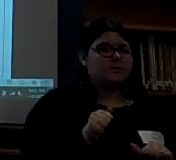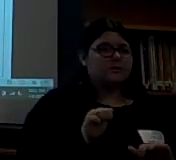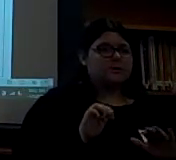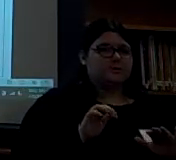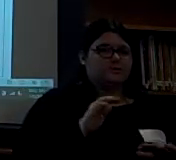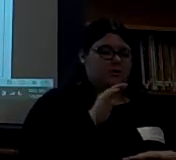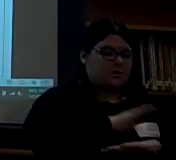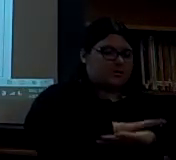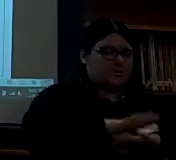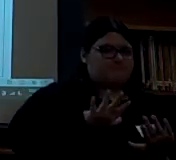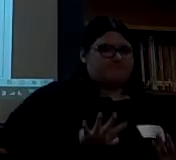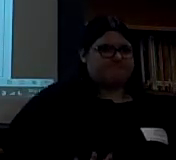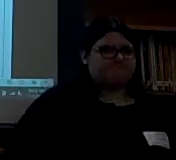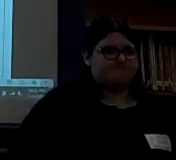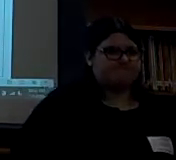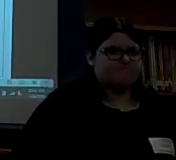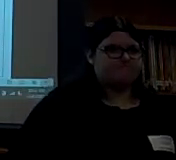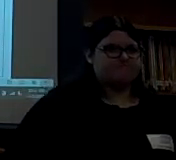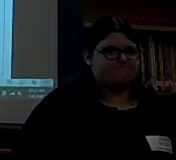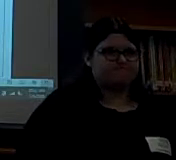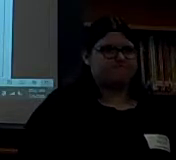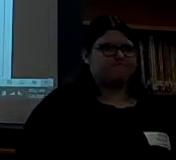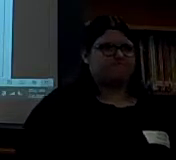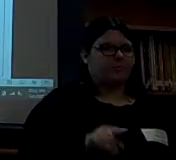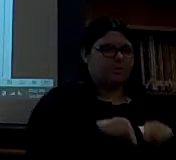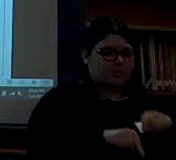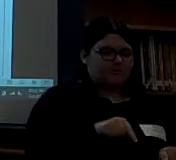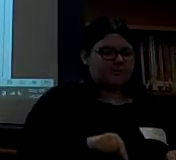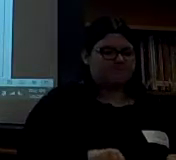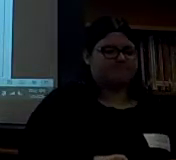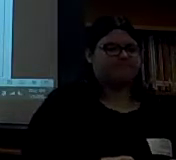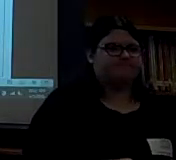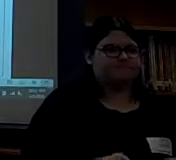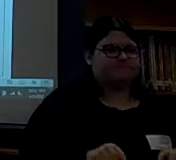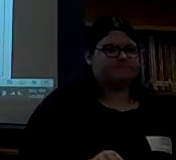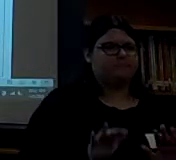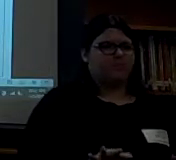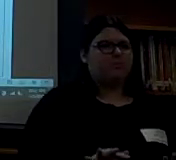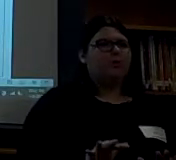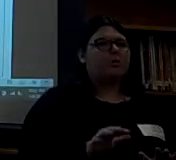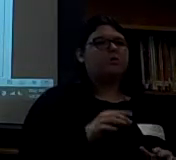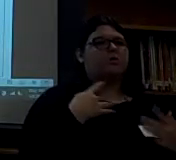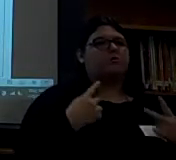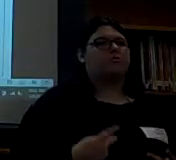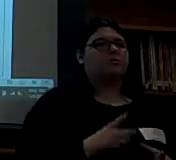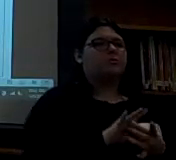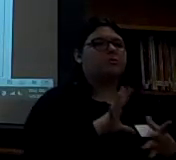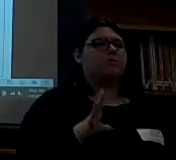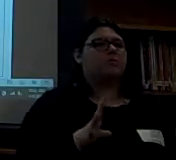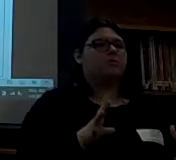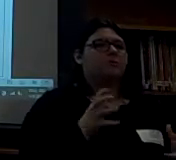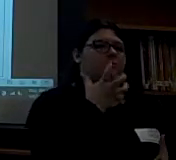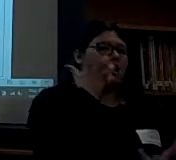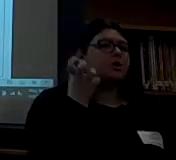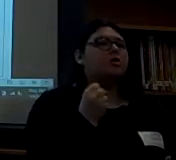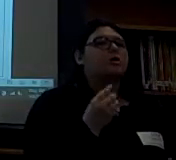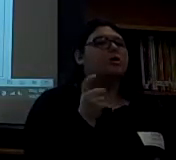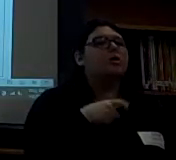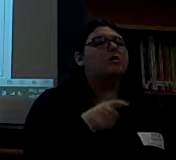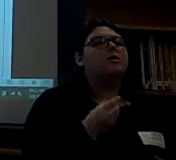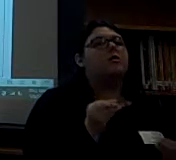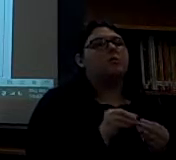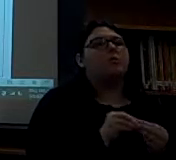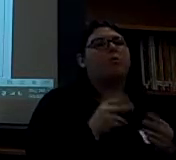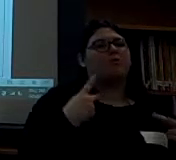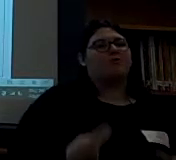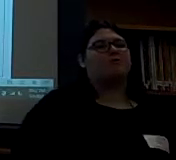hard on their desk. They can push really hard their feet on the floor. These are also physical releases of this anger. So he's going to need more of these